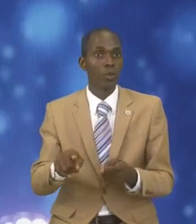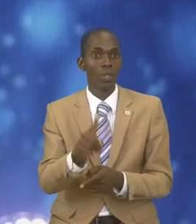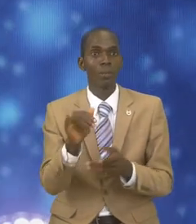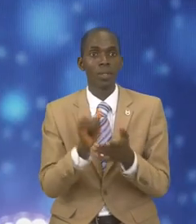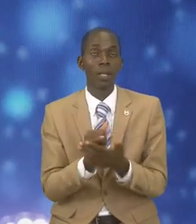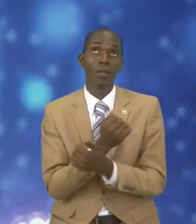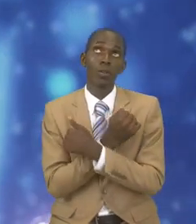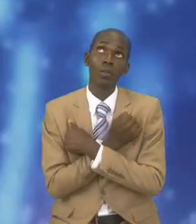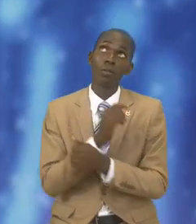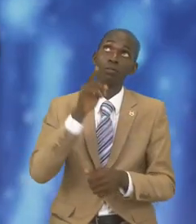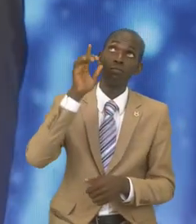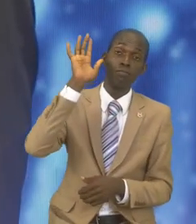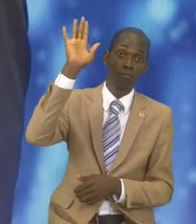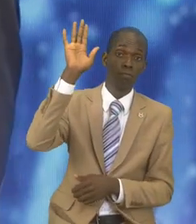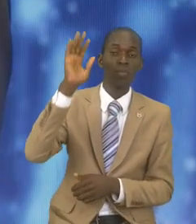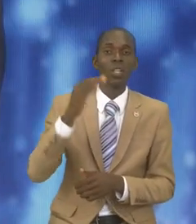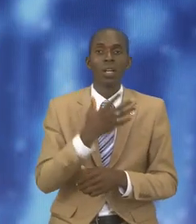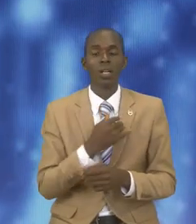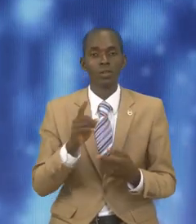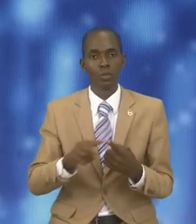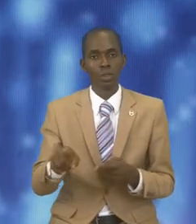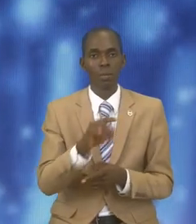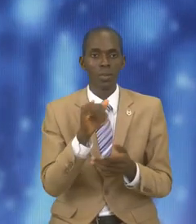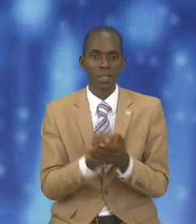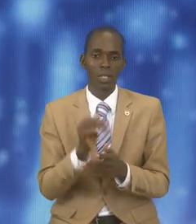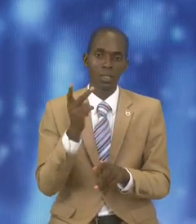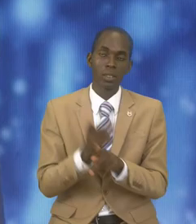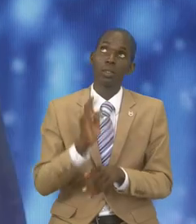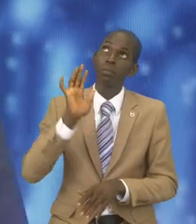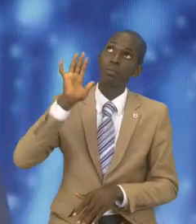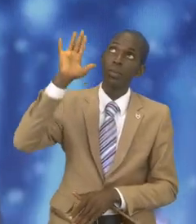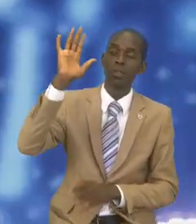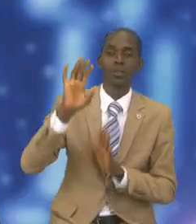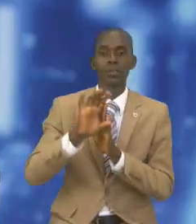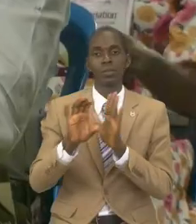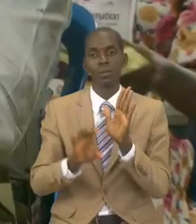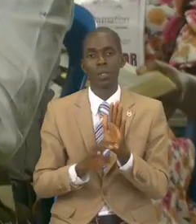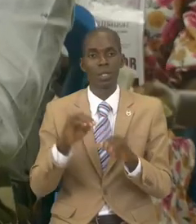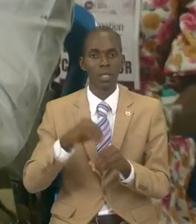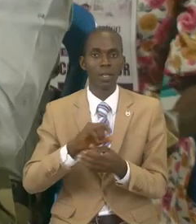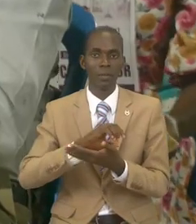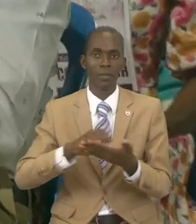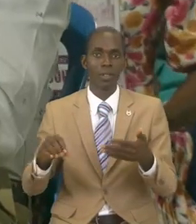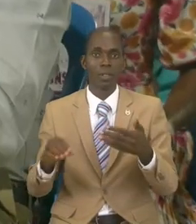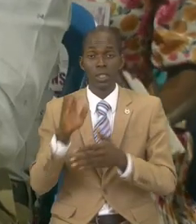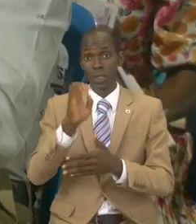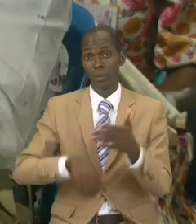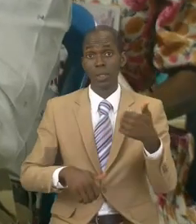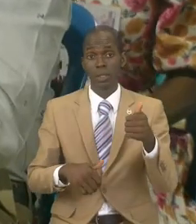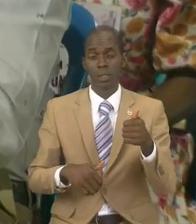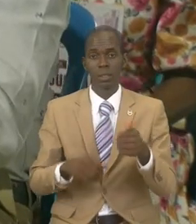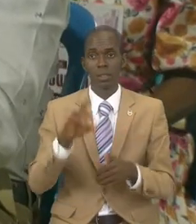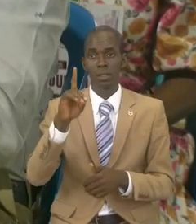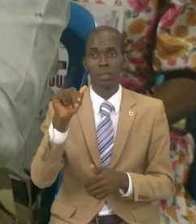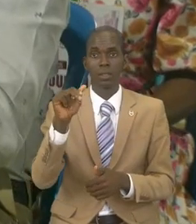to them that keep his commandments. Look at chapter 10. Chapter 10, I'm reading from verse 12.